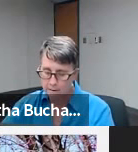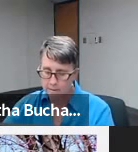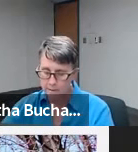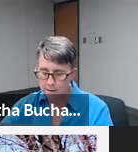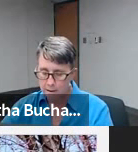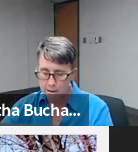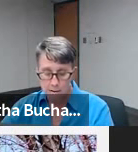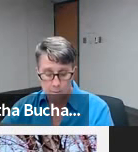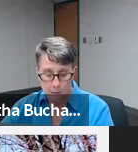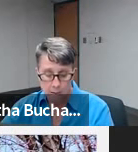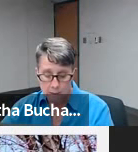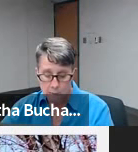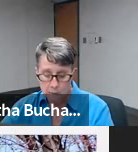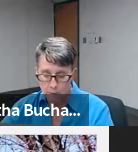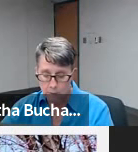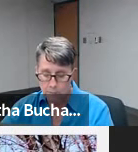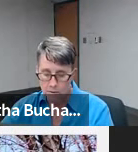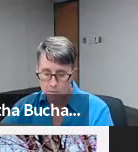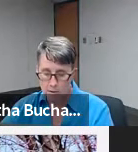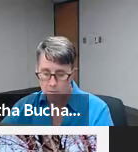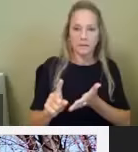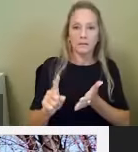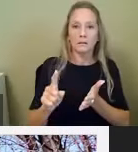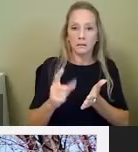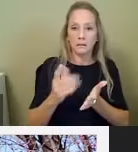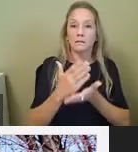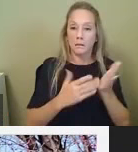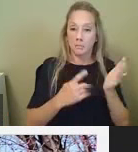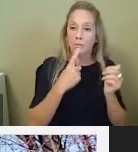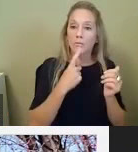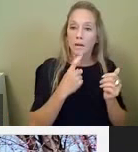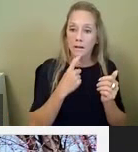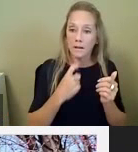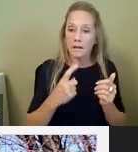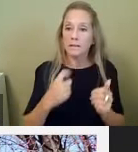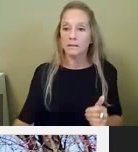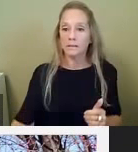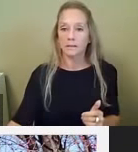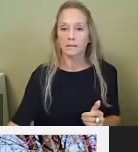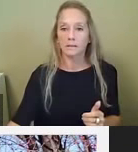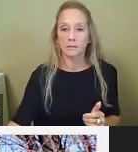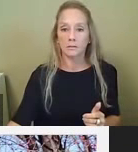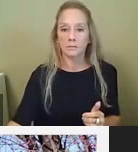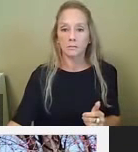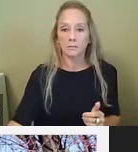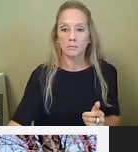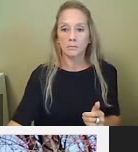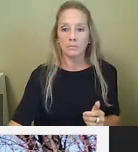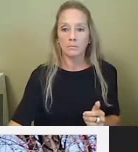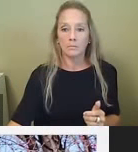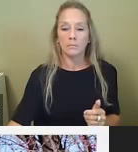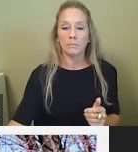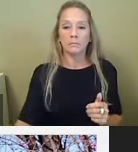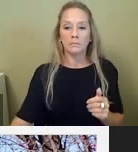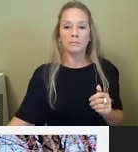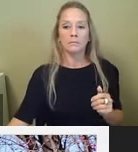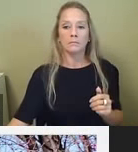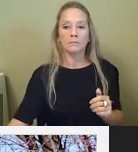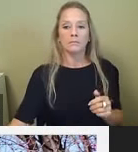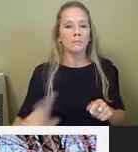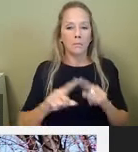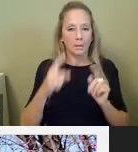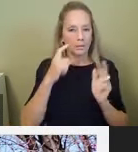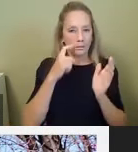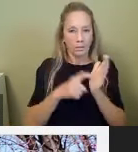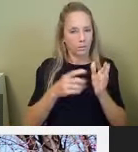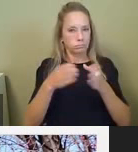few weeks. Some red days were noted, but those are on weekends when testing is not as widely available in the community. Over the past